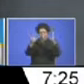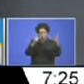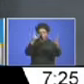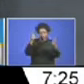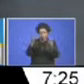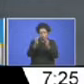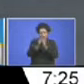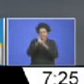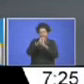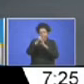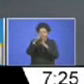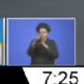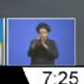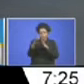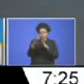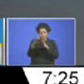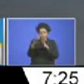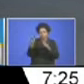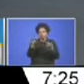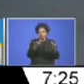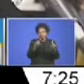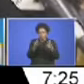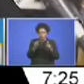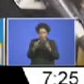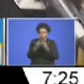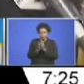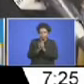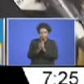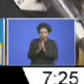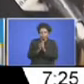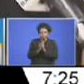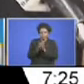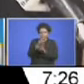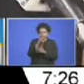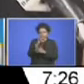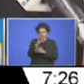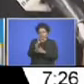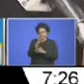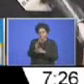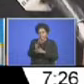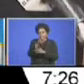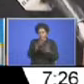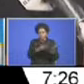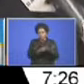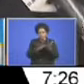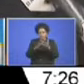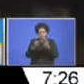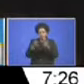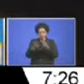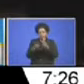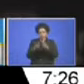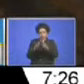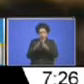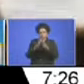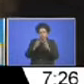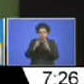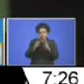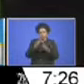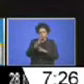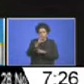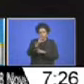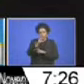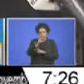a cultural bang. Kalik, the Bear of the Bahamas, we proudly present to you the first actual Junkanoo Bear